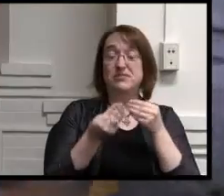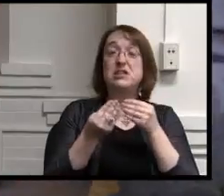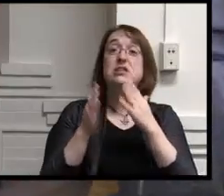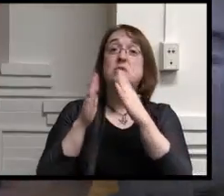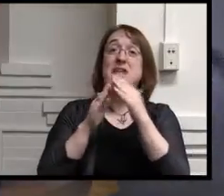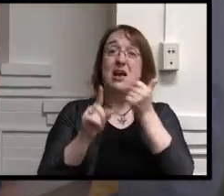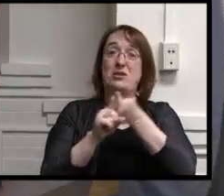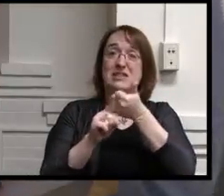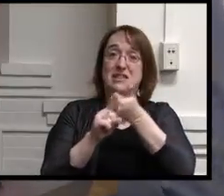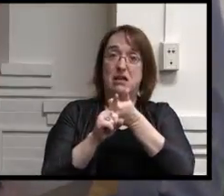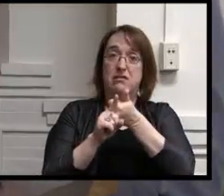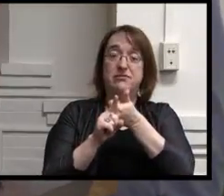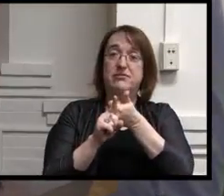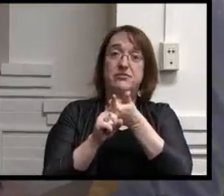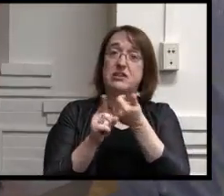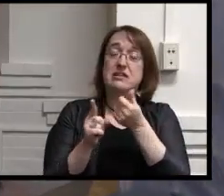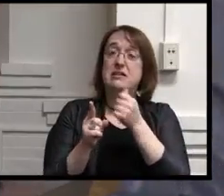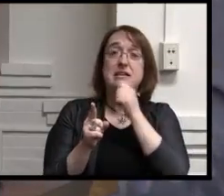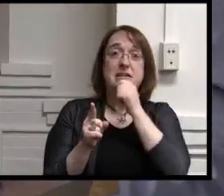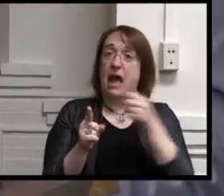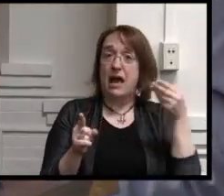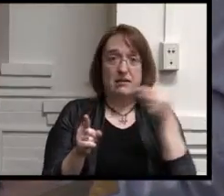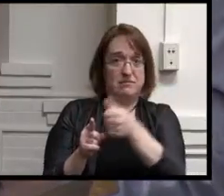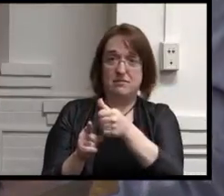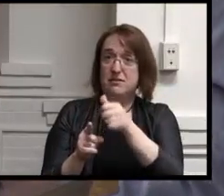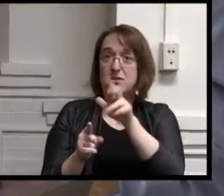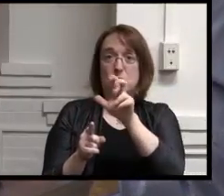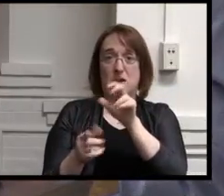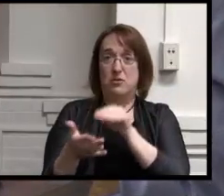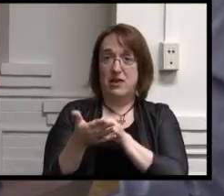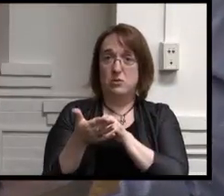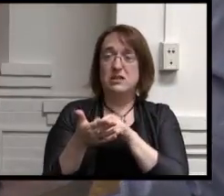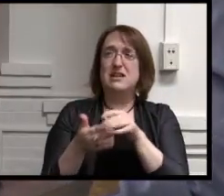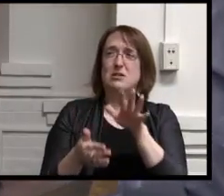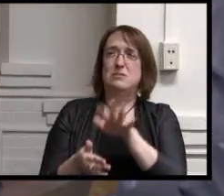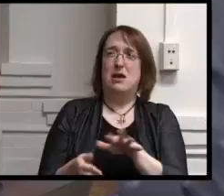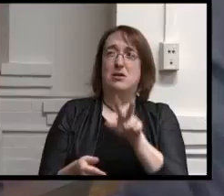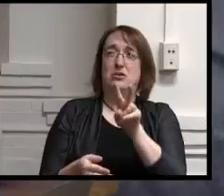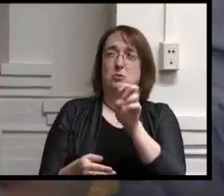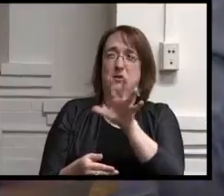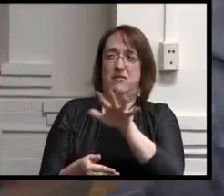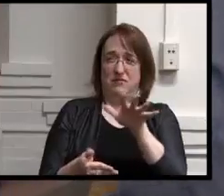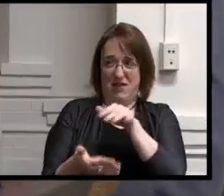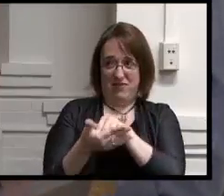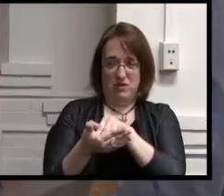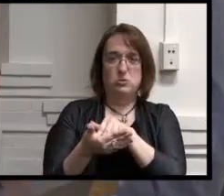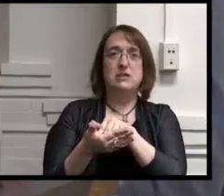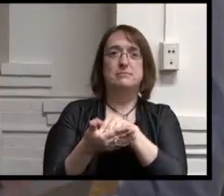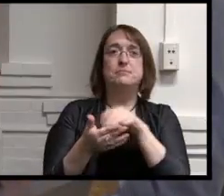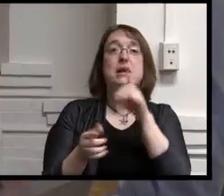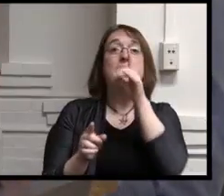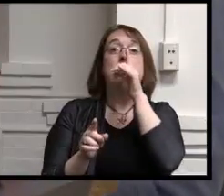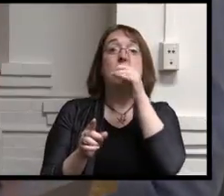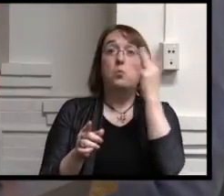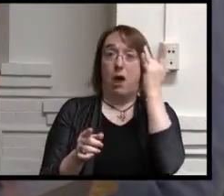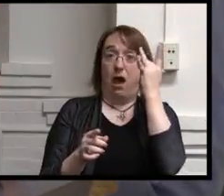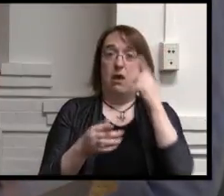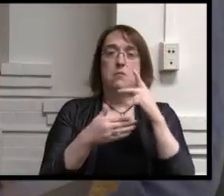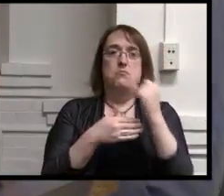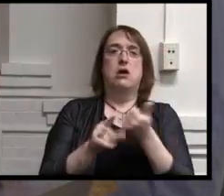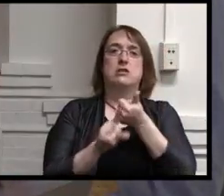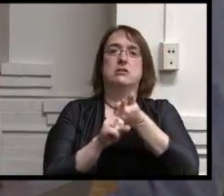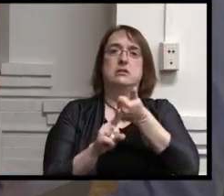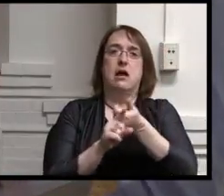not fully realize $300,000. It came out to $255,000, and that's because the project overall